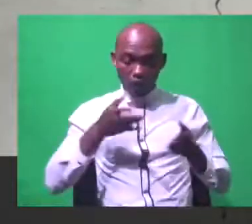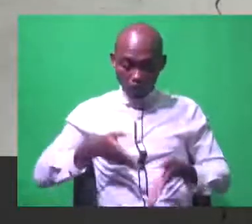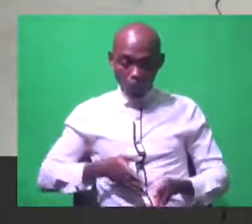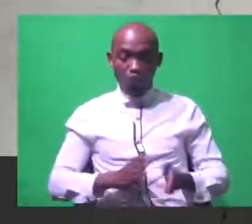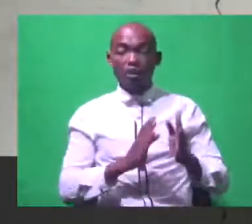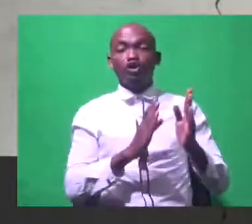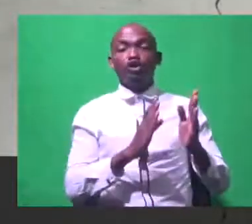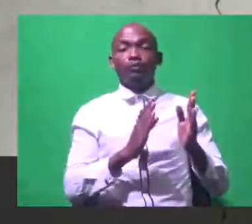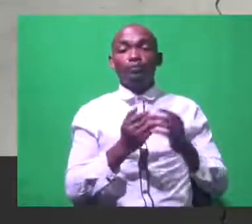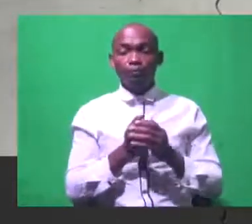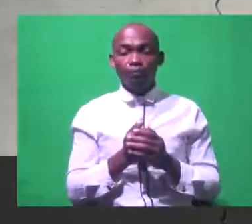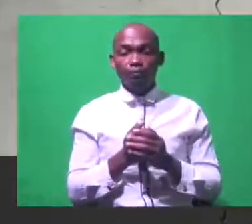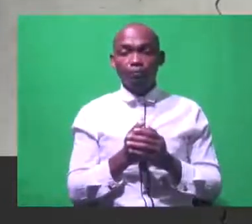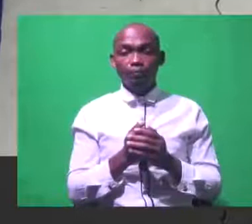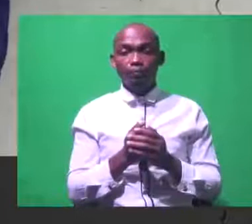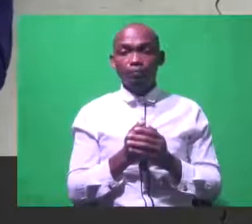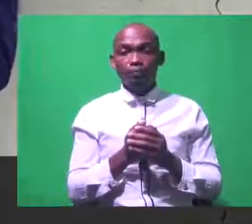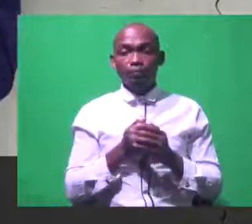production